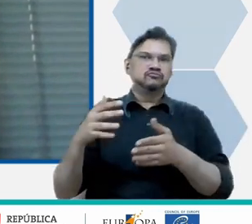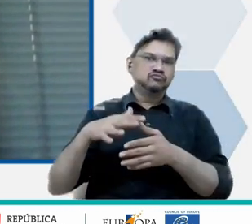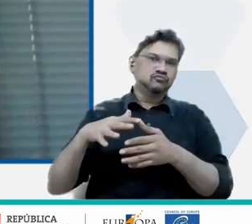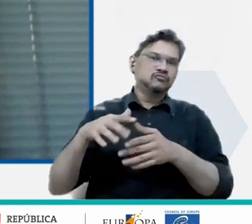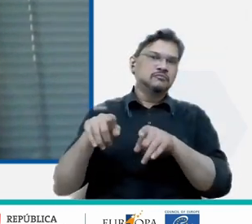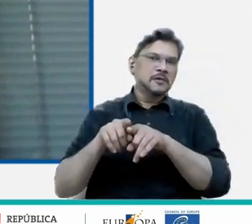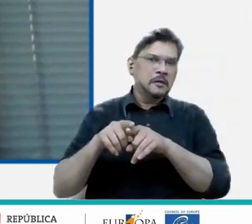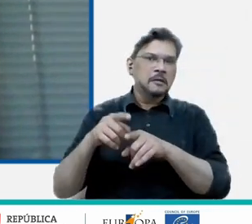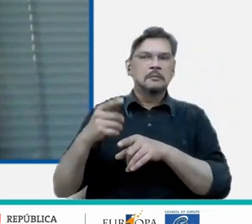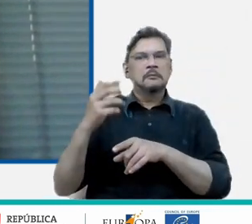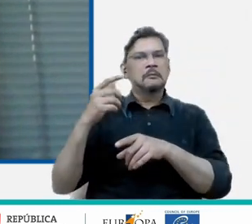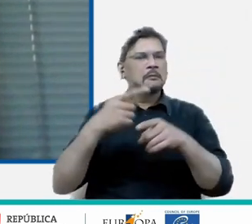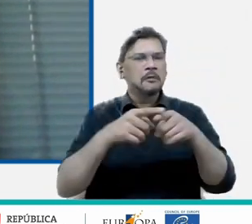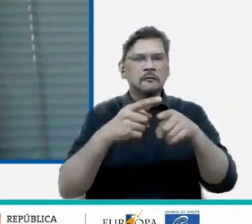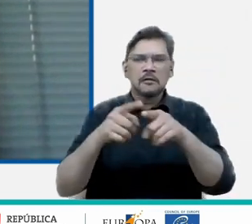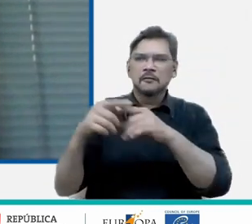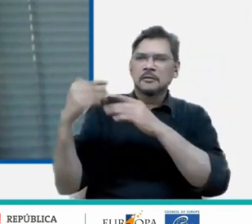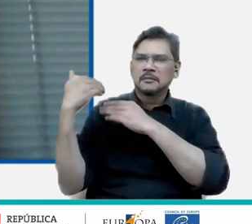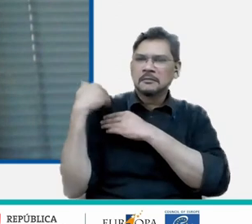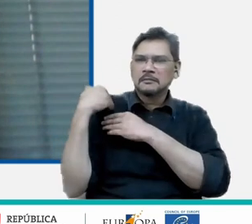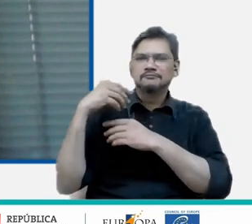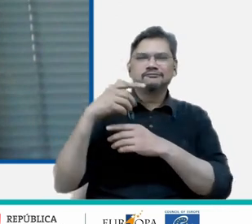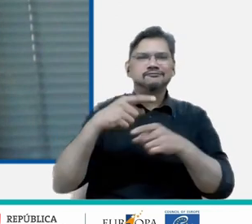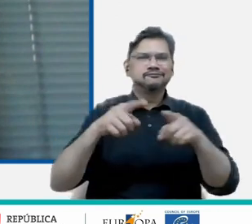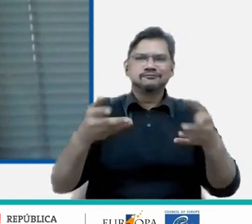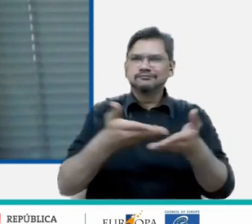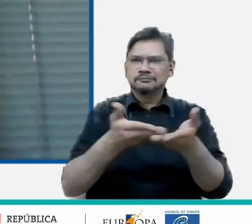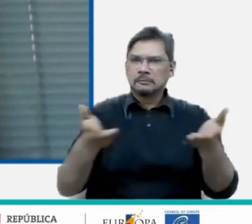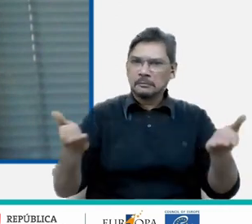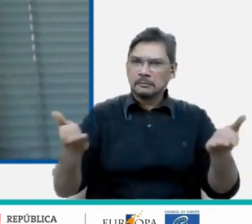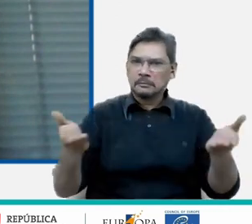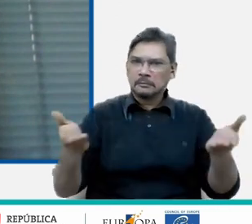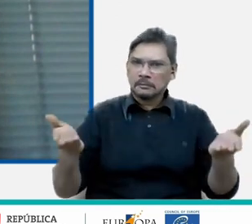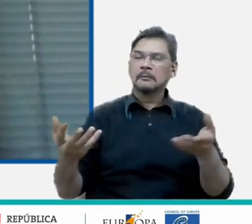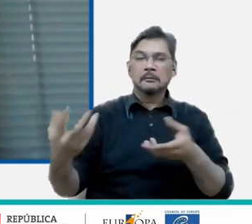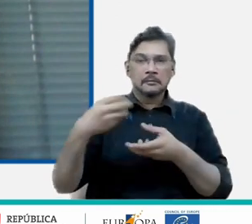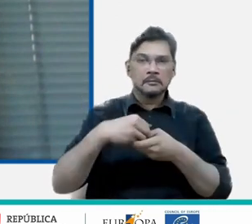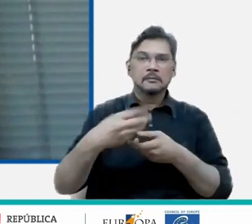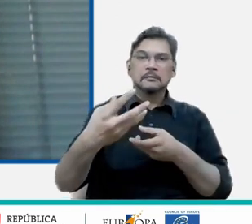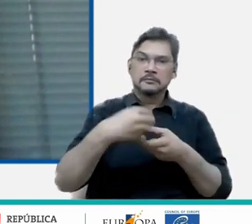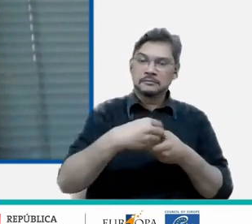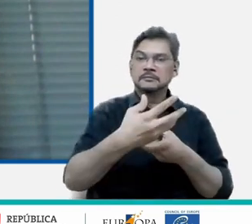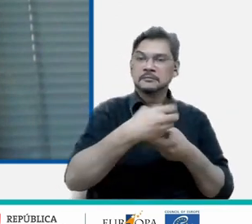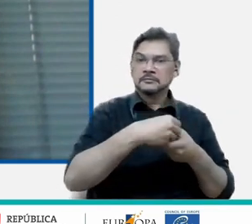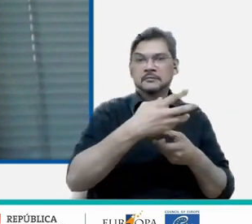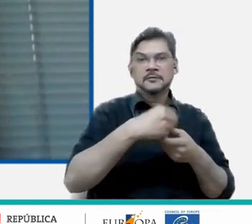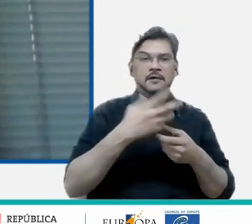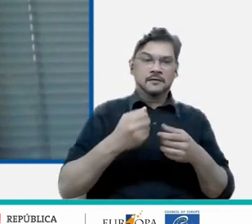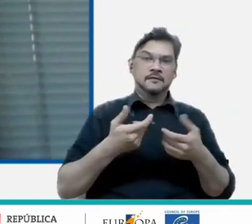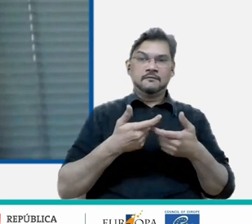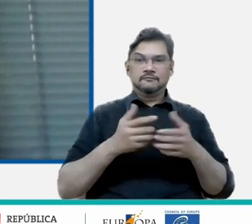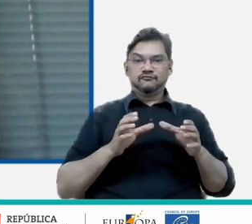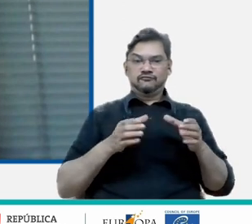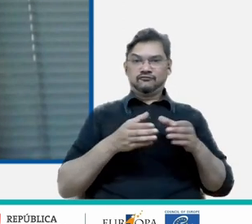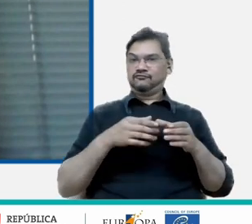So all of them are involved in this committee. Also the territories, so the districts will be progressively